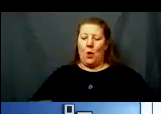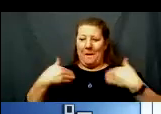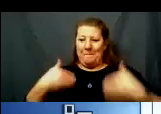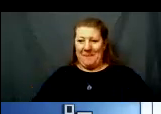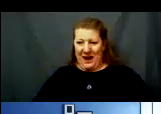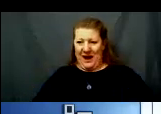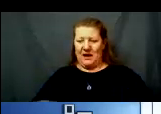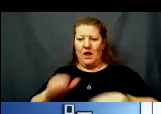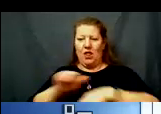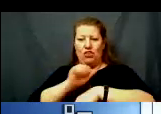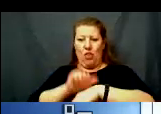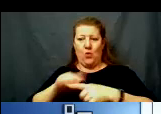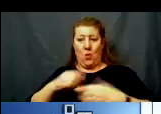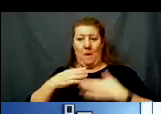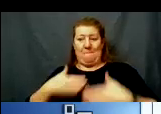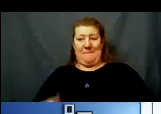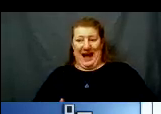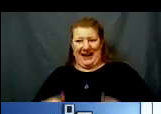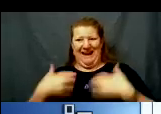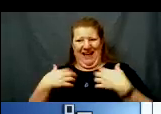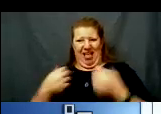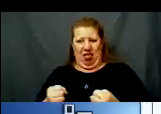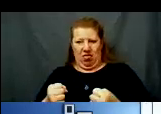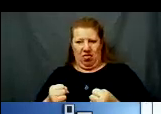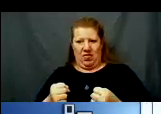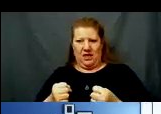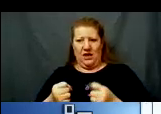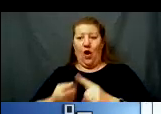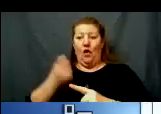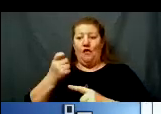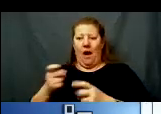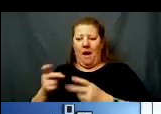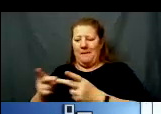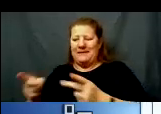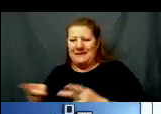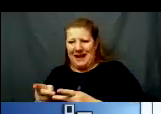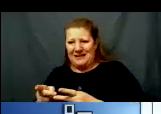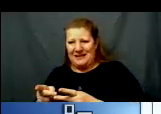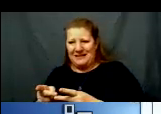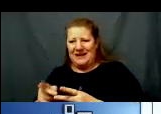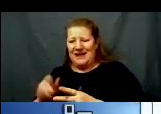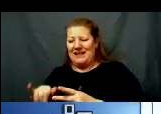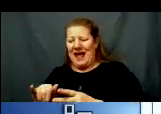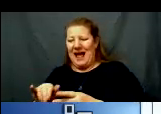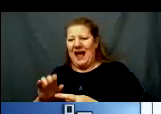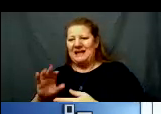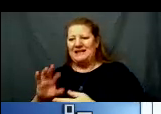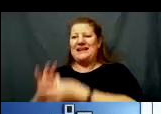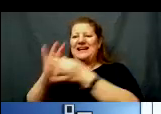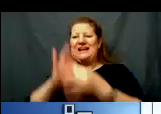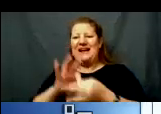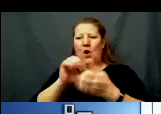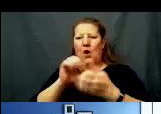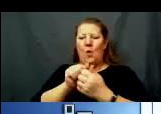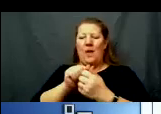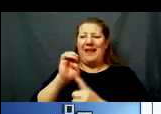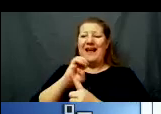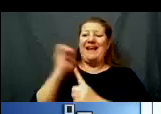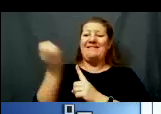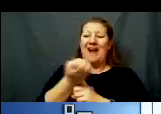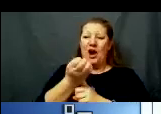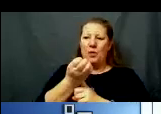and well-being from a source, coal ash waste, that is directly connected to the number one contributor of